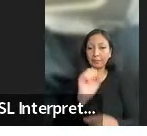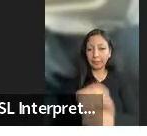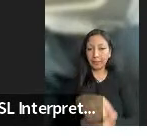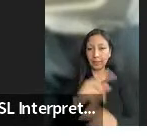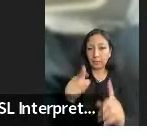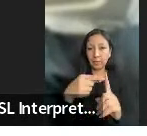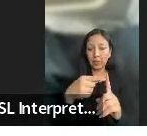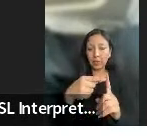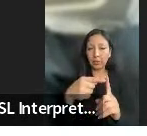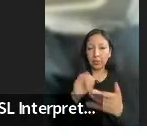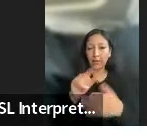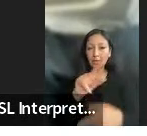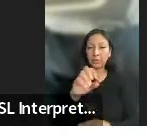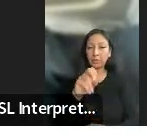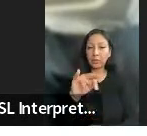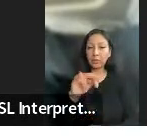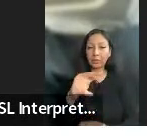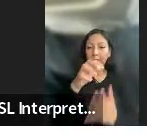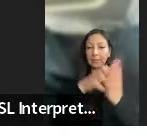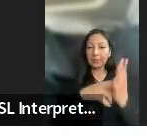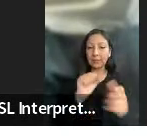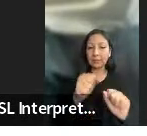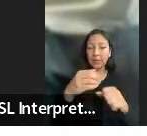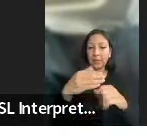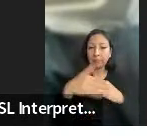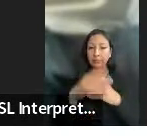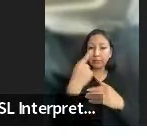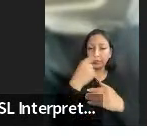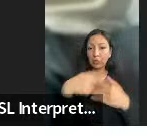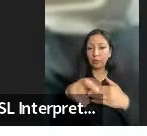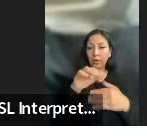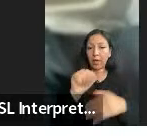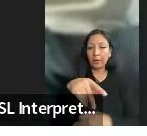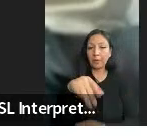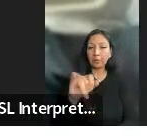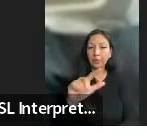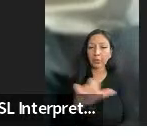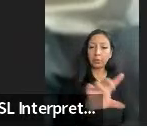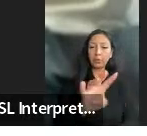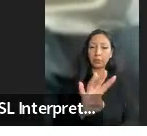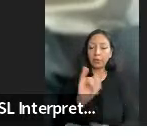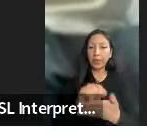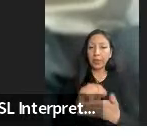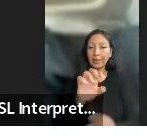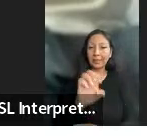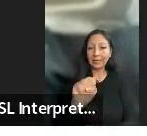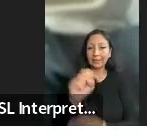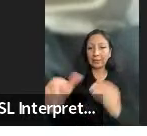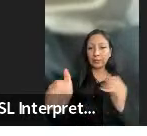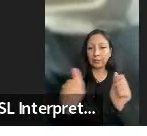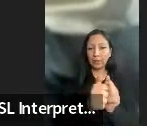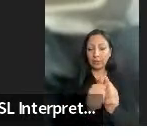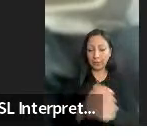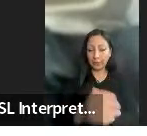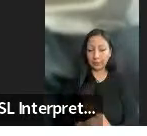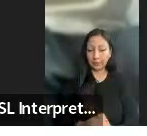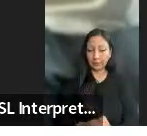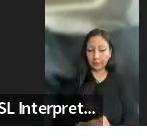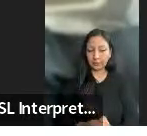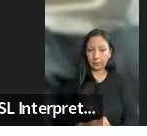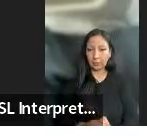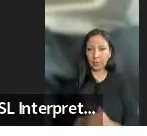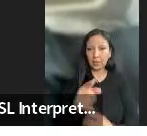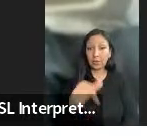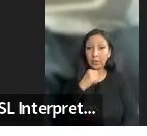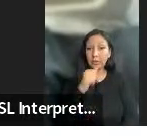When the zoning text is released as part of the referral on April 24th, it will include our EAS with it. I mean, okay, so you're not